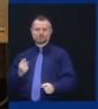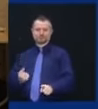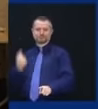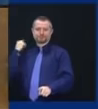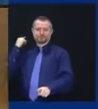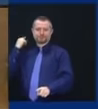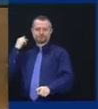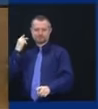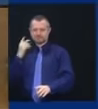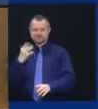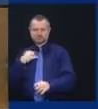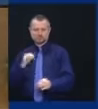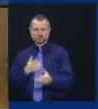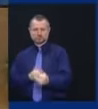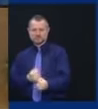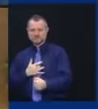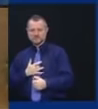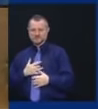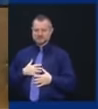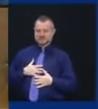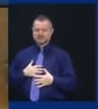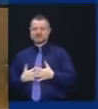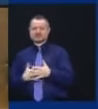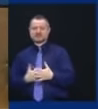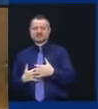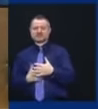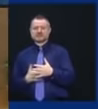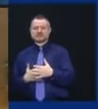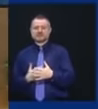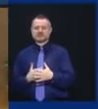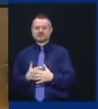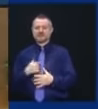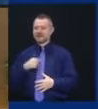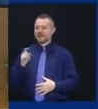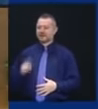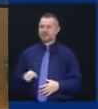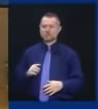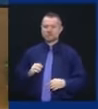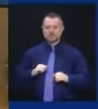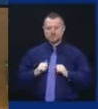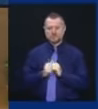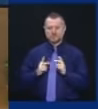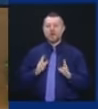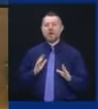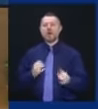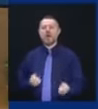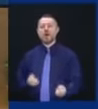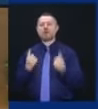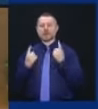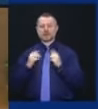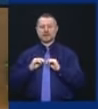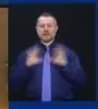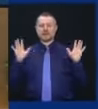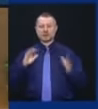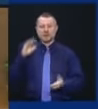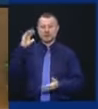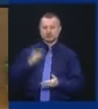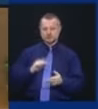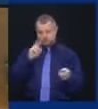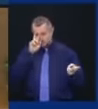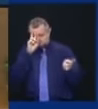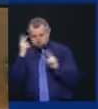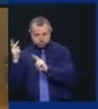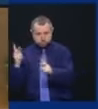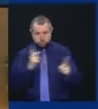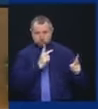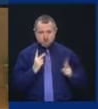fear. And so we have to go down deep to free people from misinformation and conspiracy theories that cause them to not